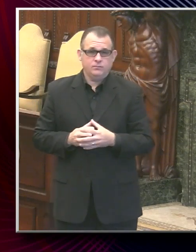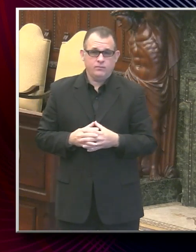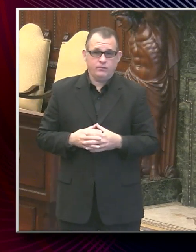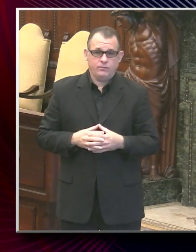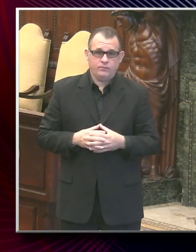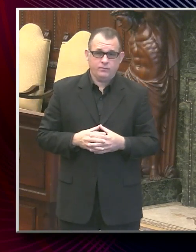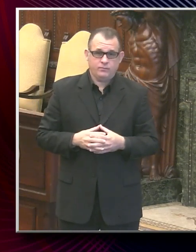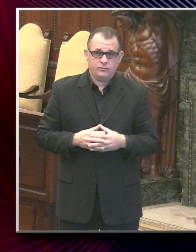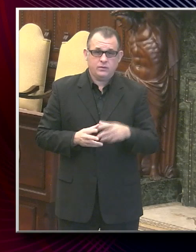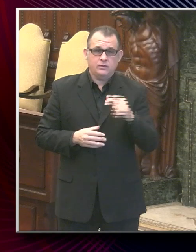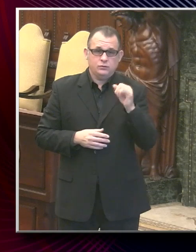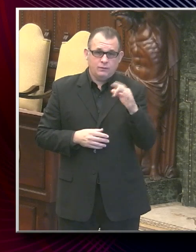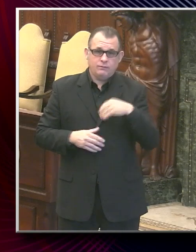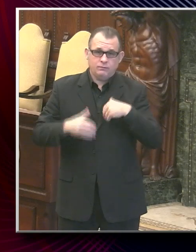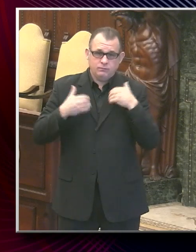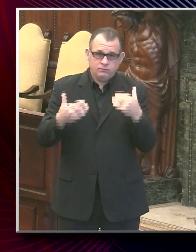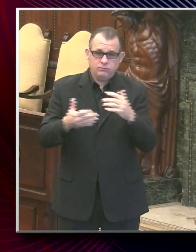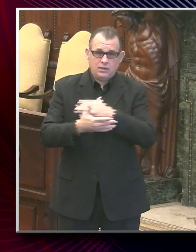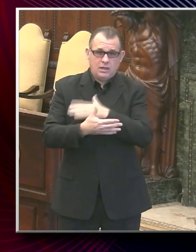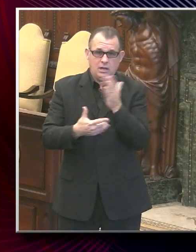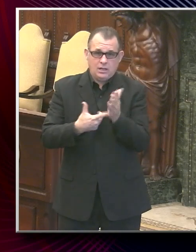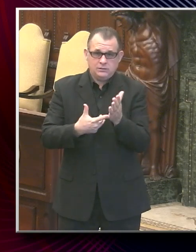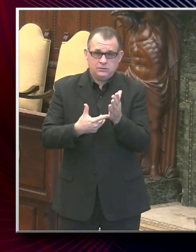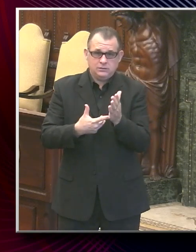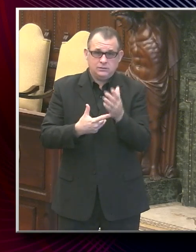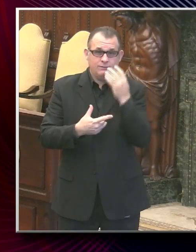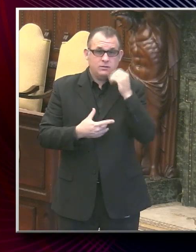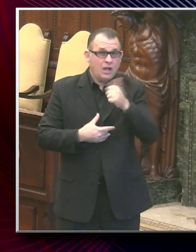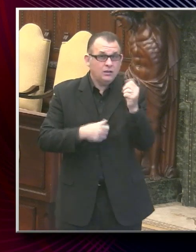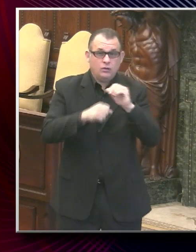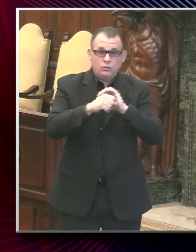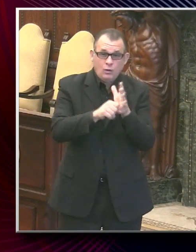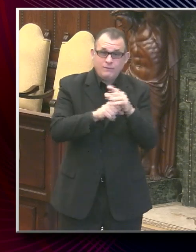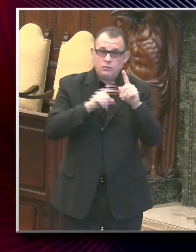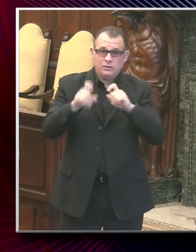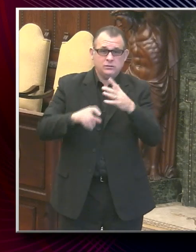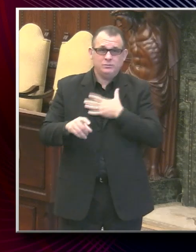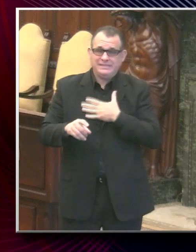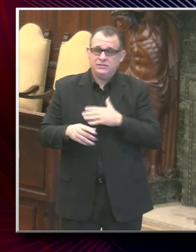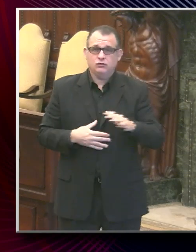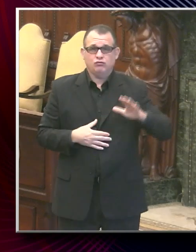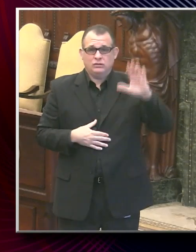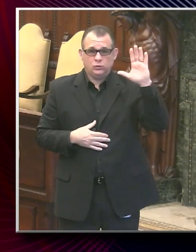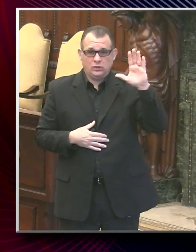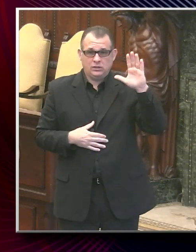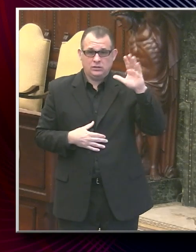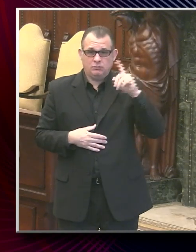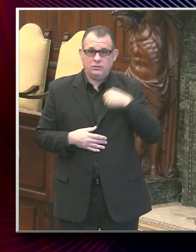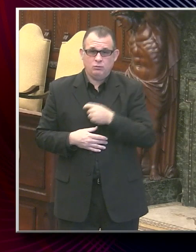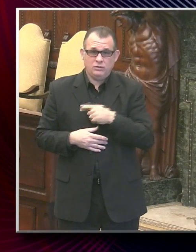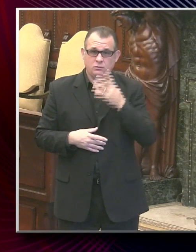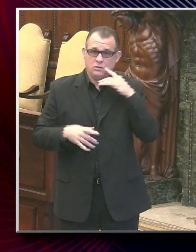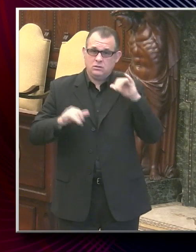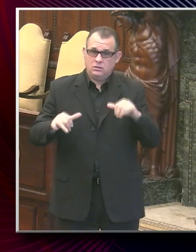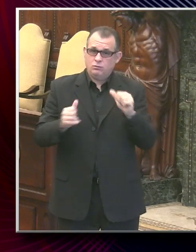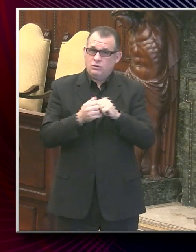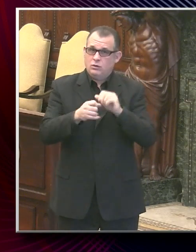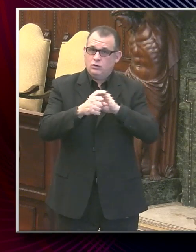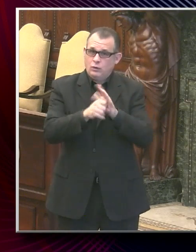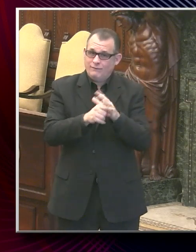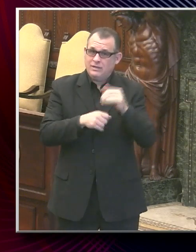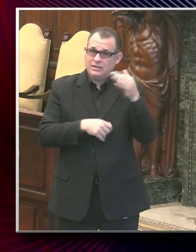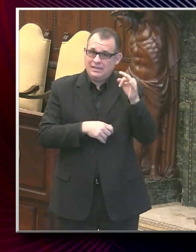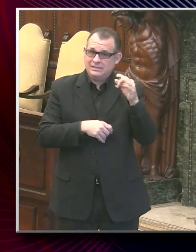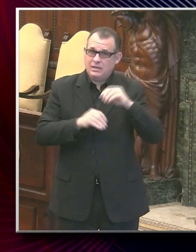Jeff, we're going to move on. If you have any other COVID questions, please raise your hand, but we are going to stick to the COVID-19